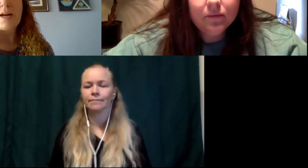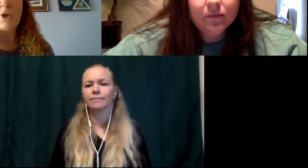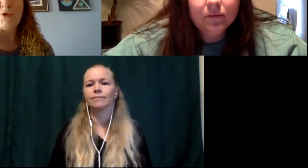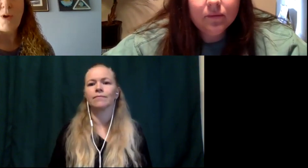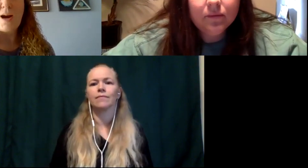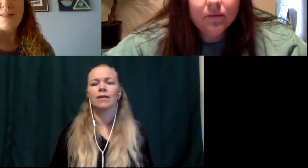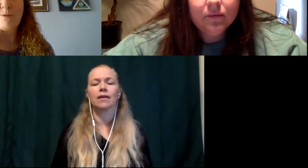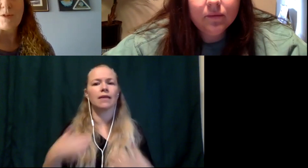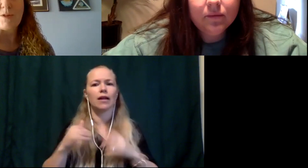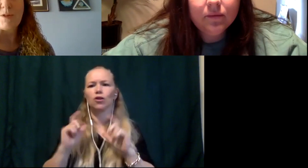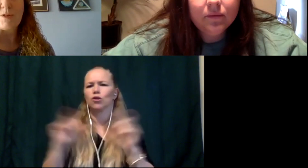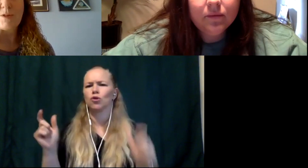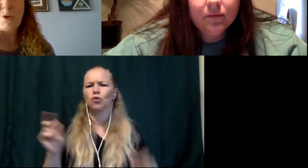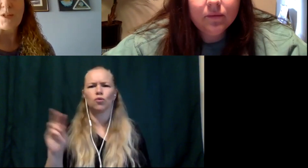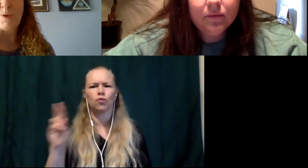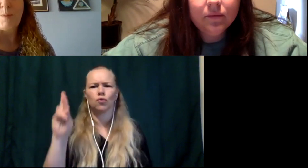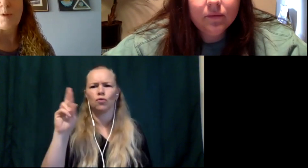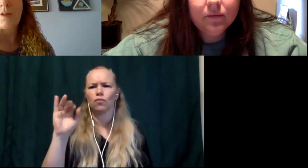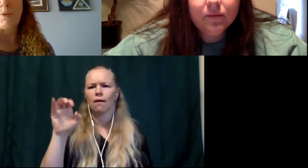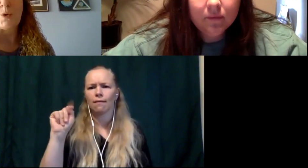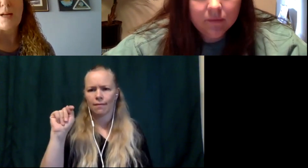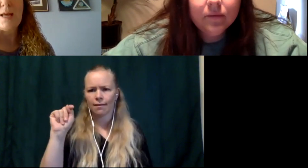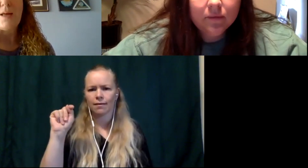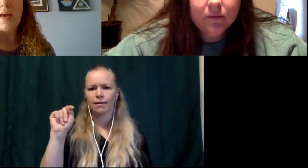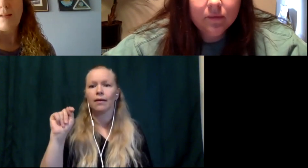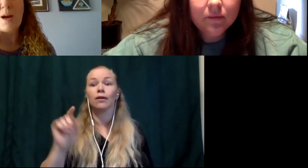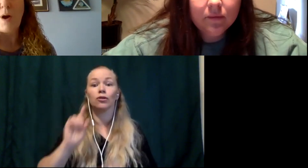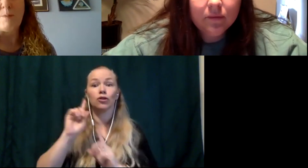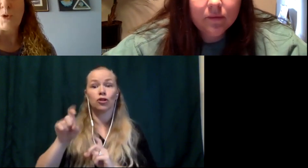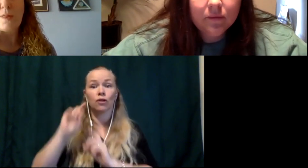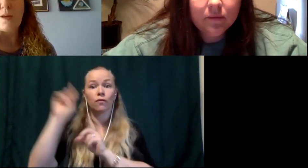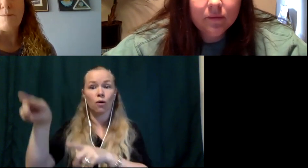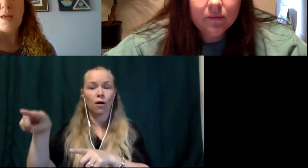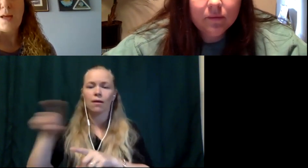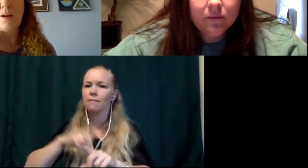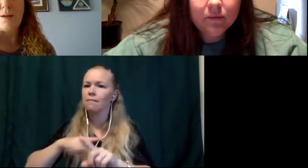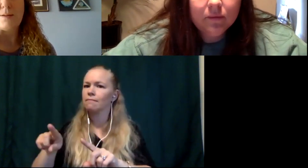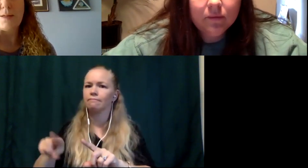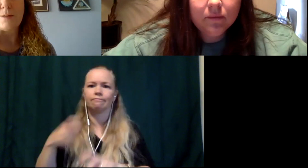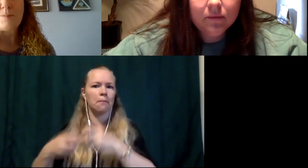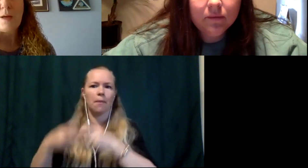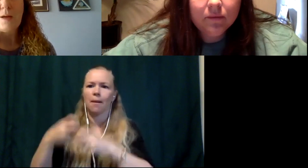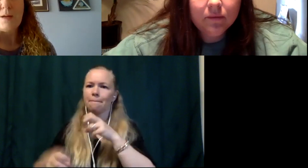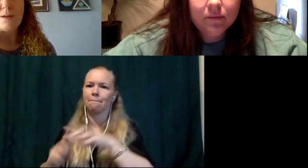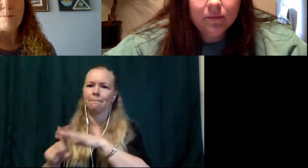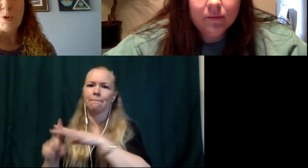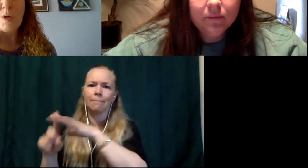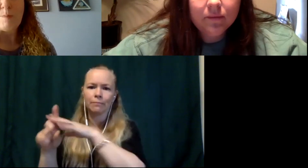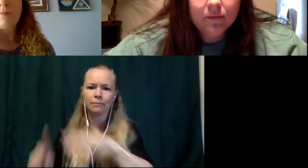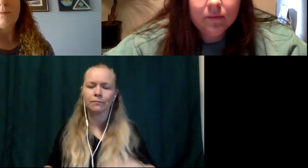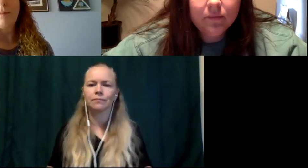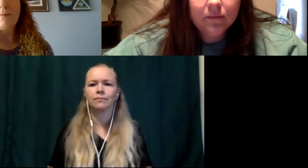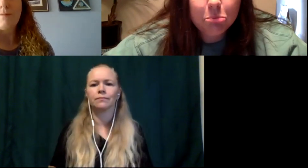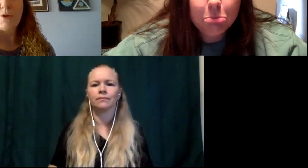They had a huge rocket that was supposed to bring people to the moon, and they had a lot of problems with it, and it blew